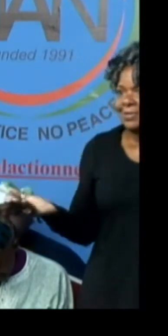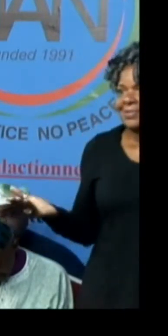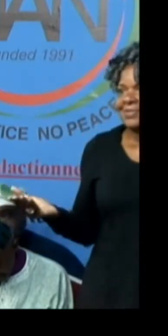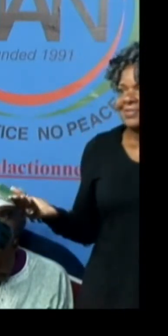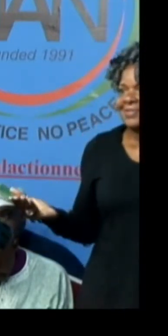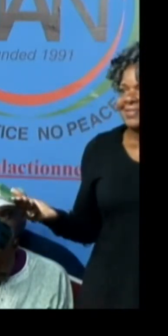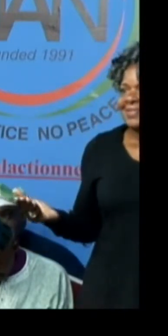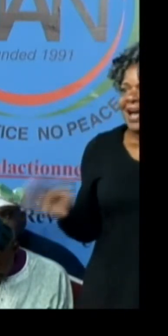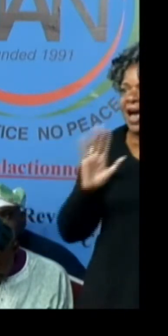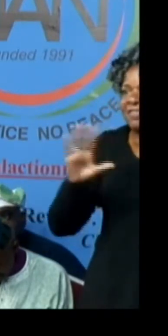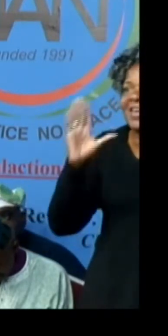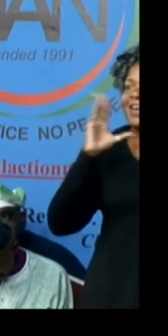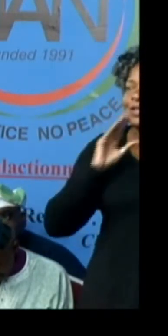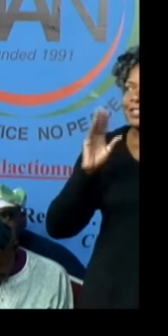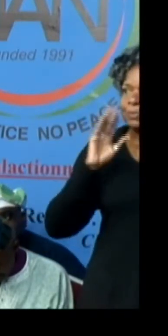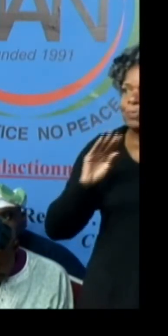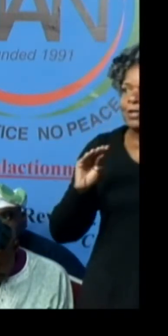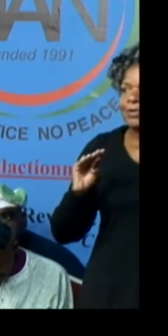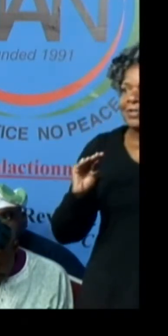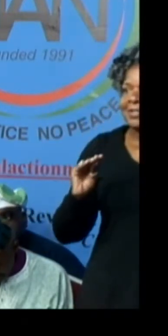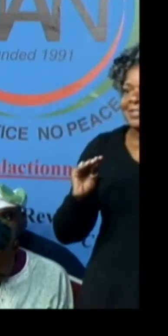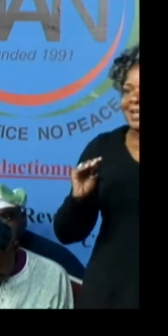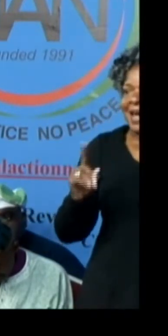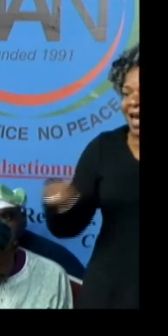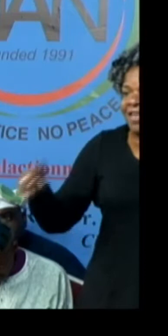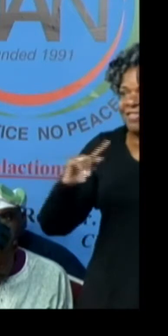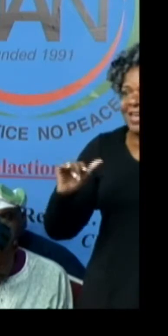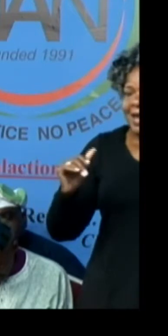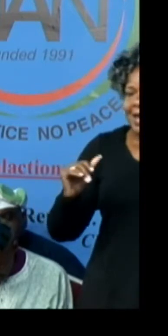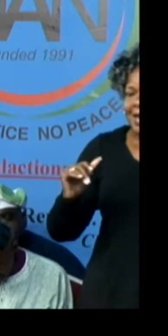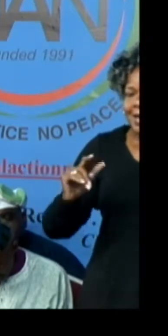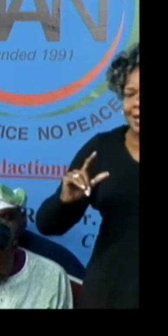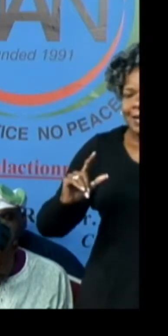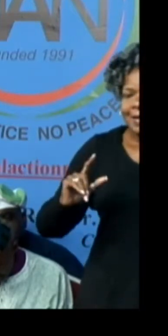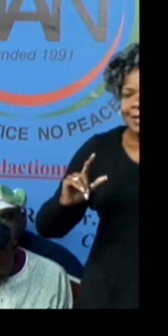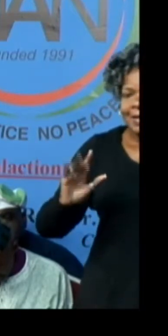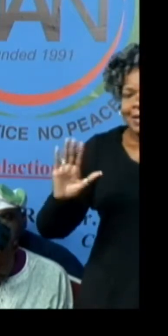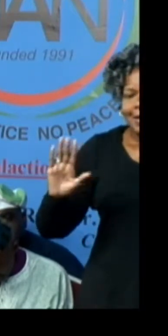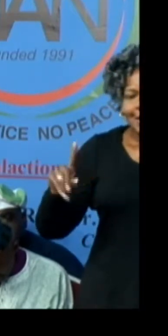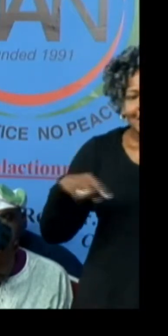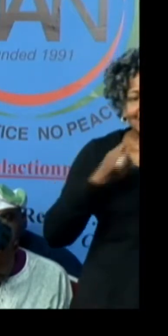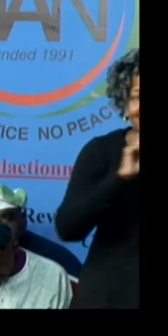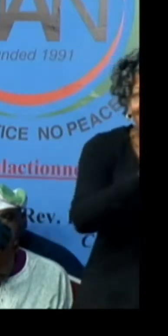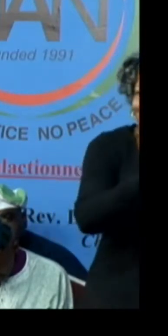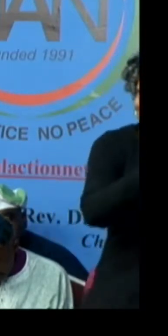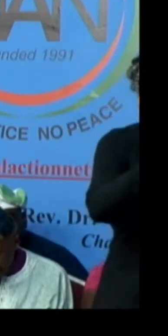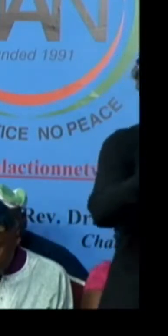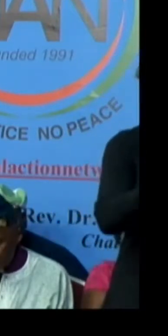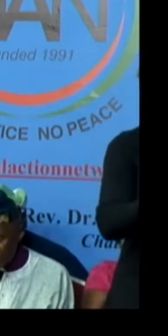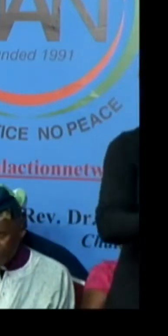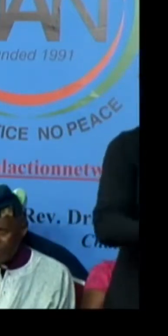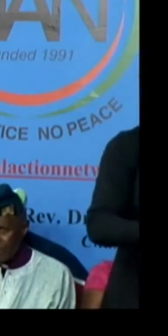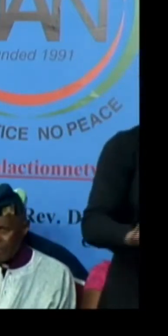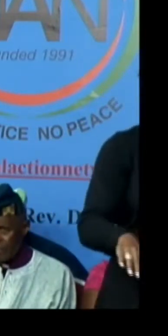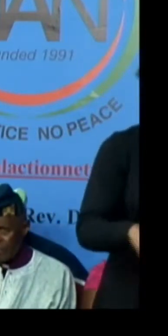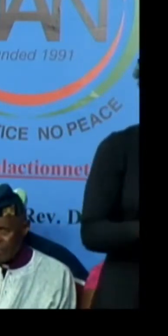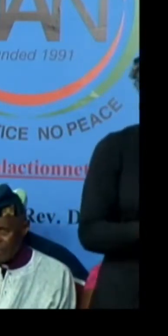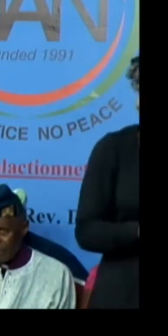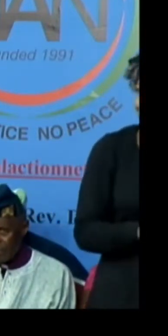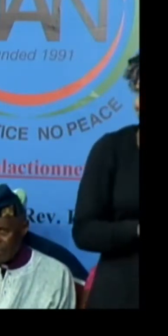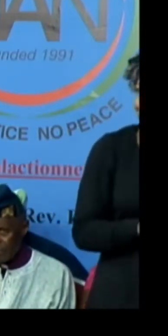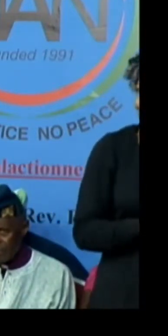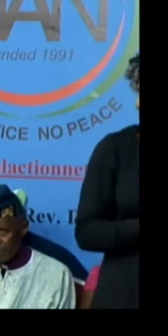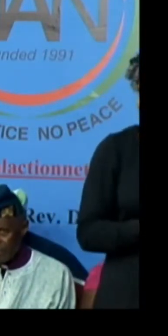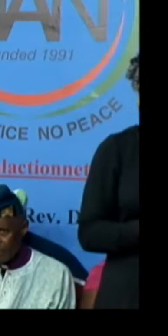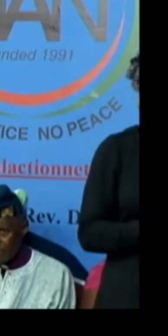And because a lot of that inbuilt tension is passed down because from generation to generation that